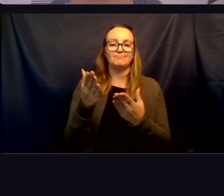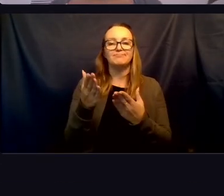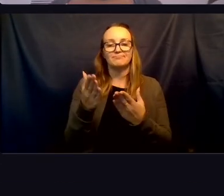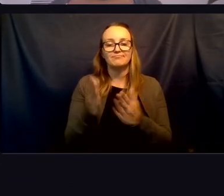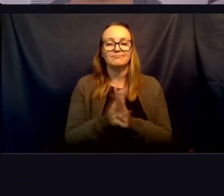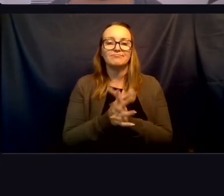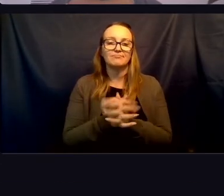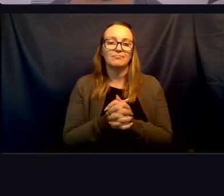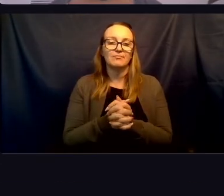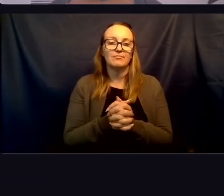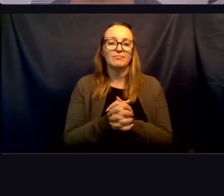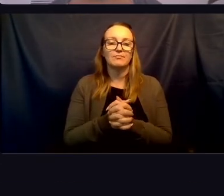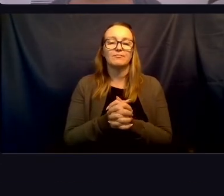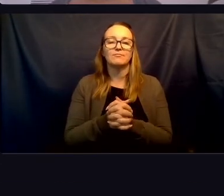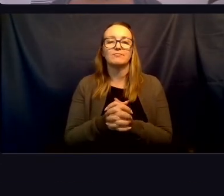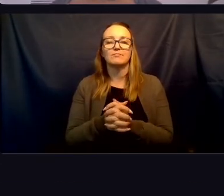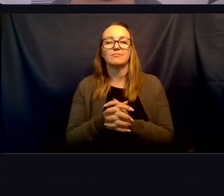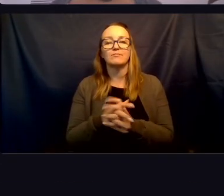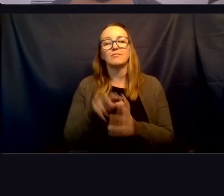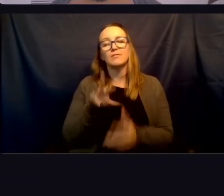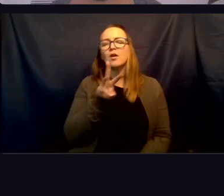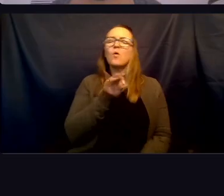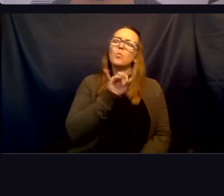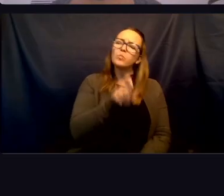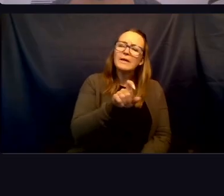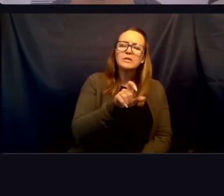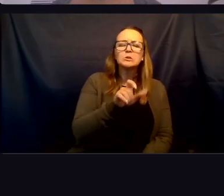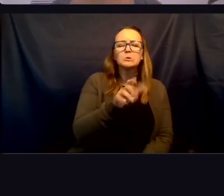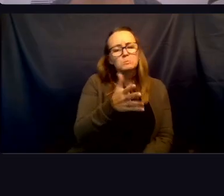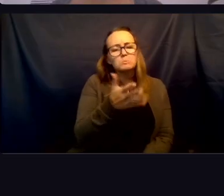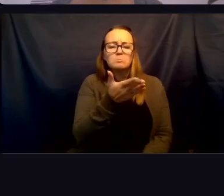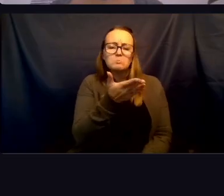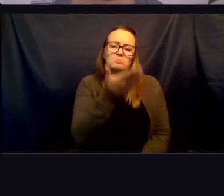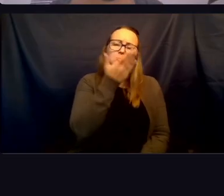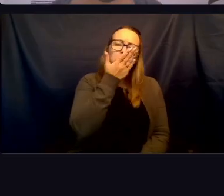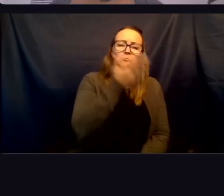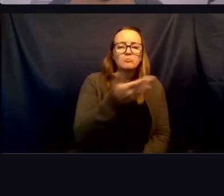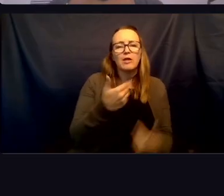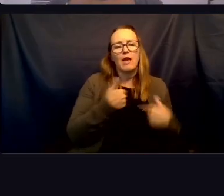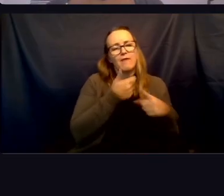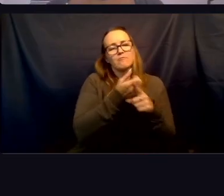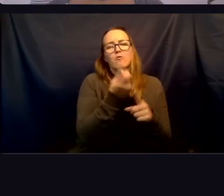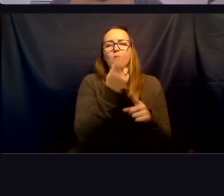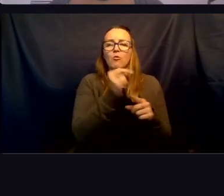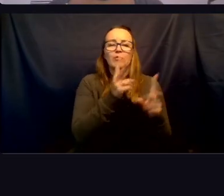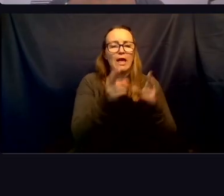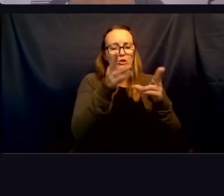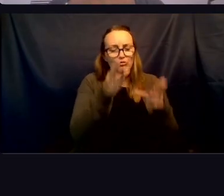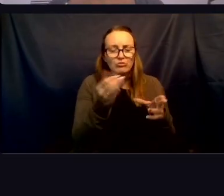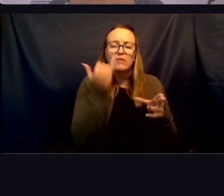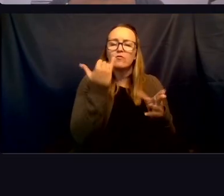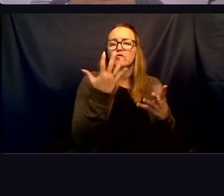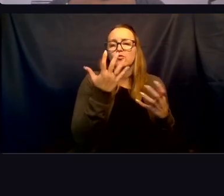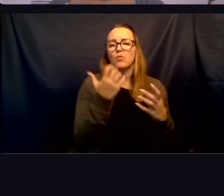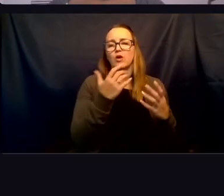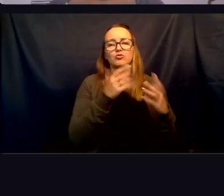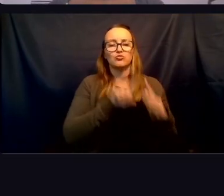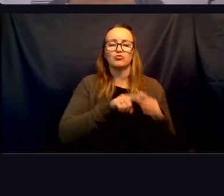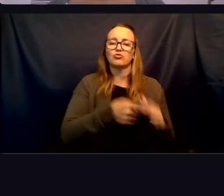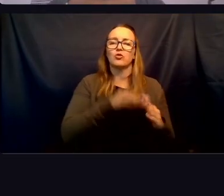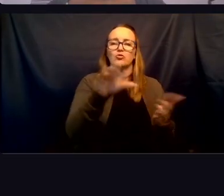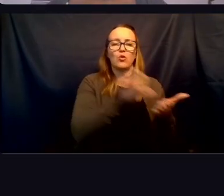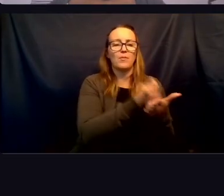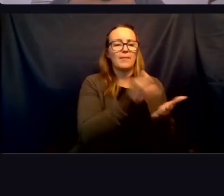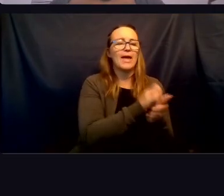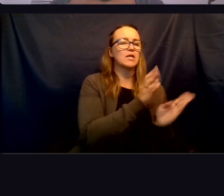Wix is solid, and they've got their own editor, even if you kind of want to go bottom to top with building a page and make it relatively easy